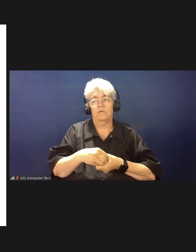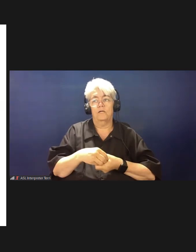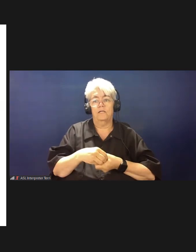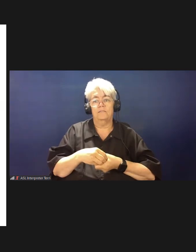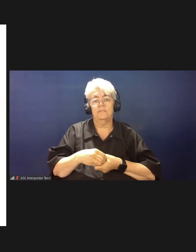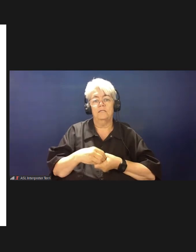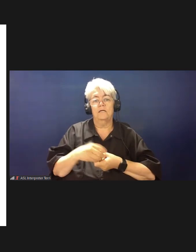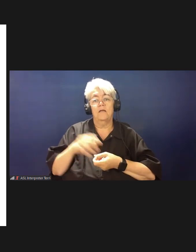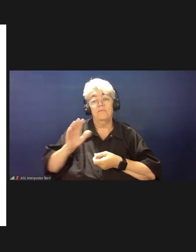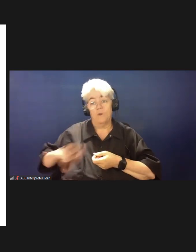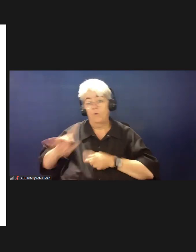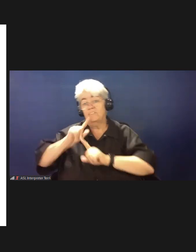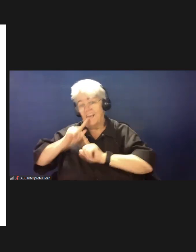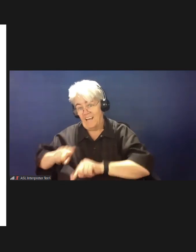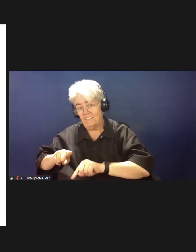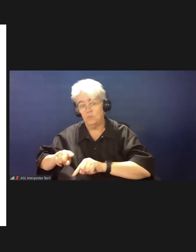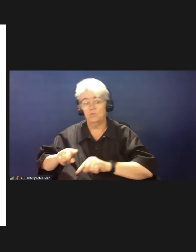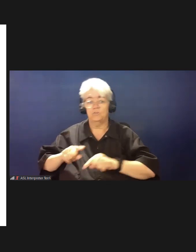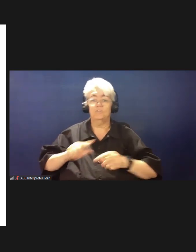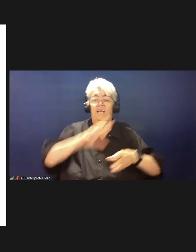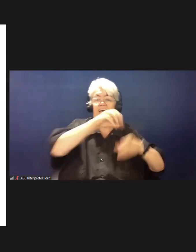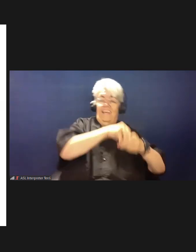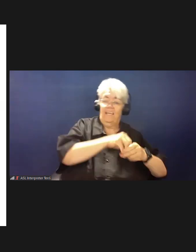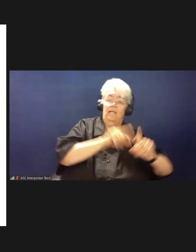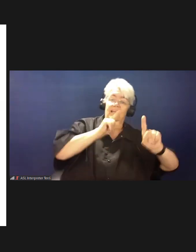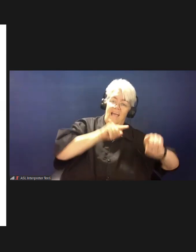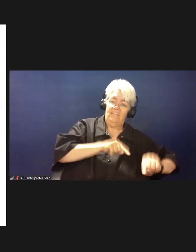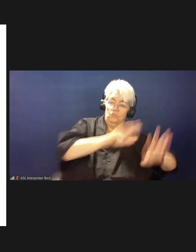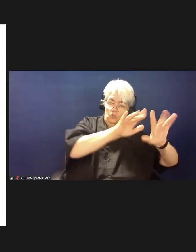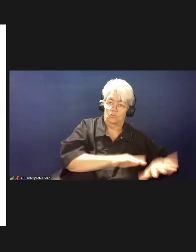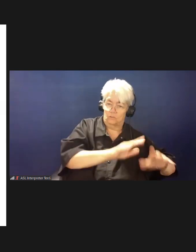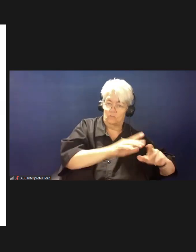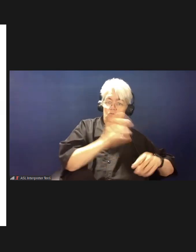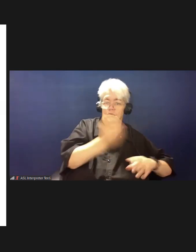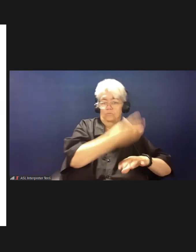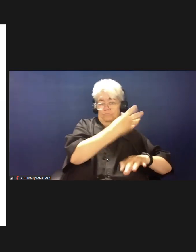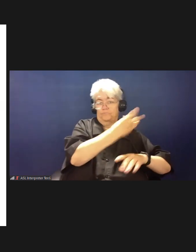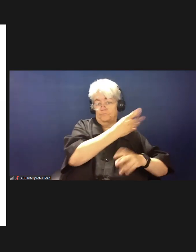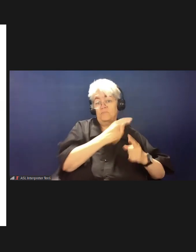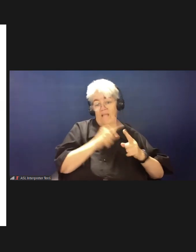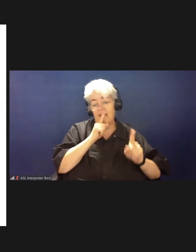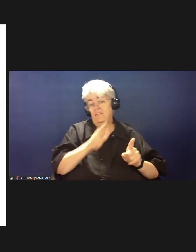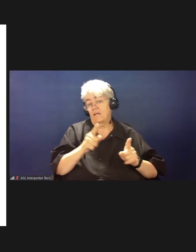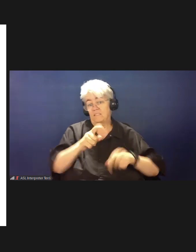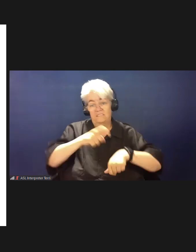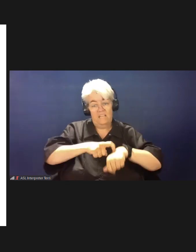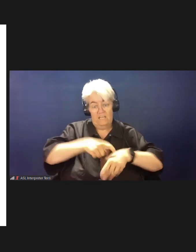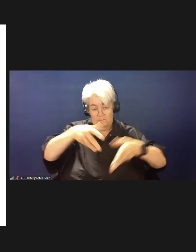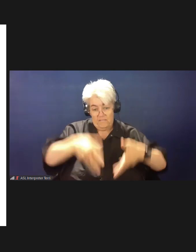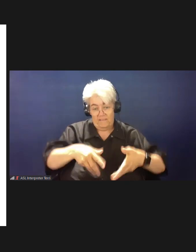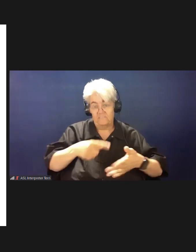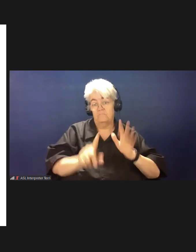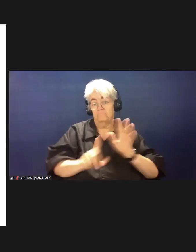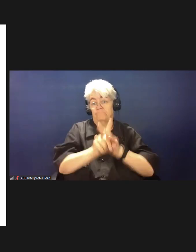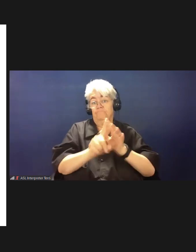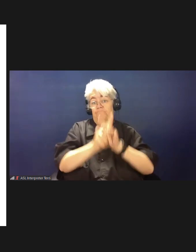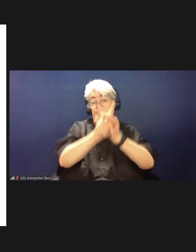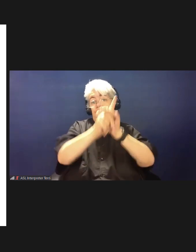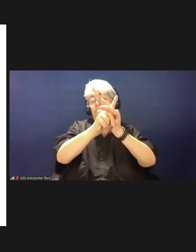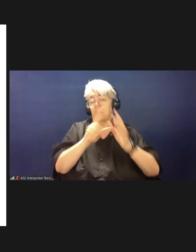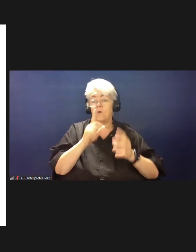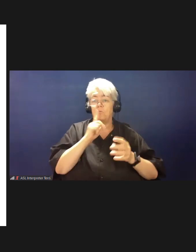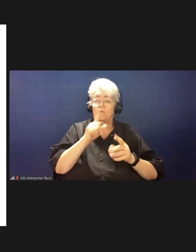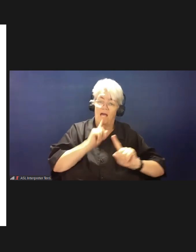share with you today. We should have ample time to take additional questions if others come up during the